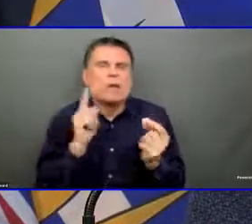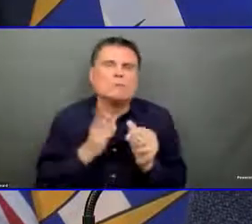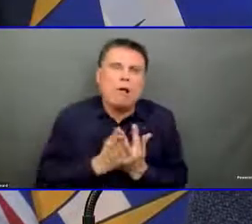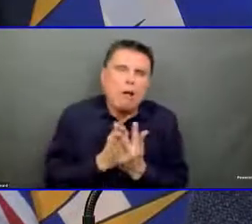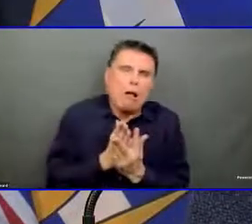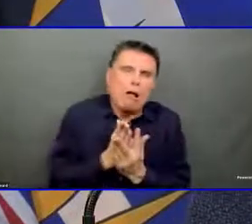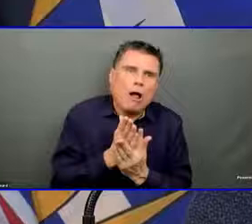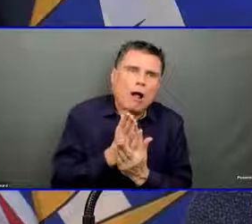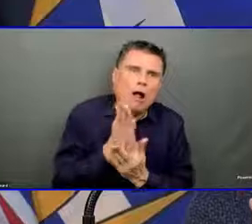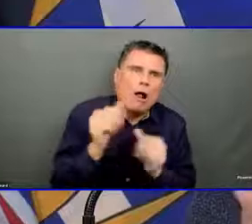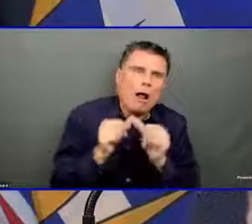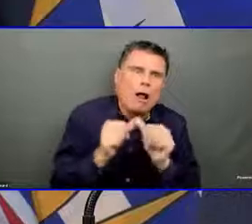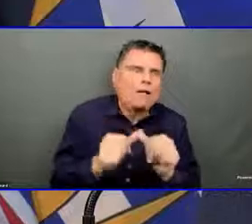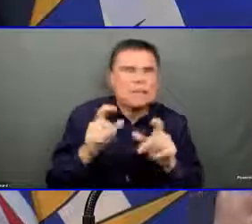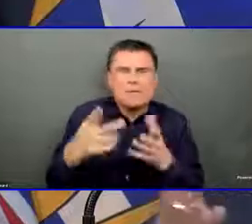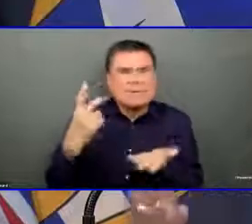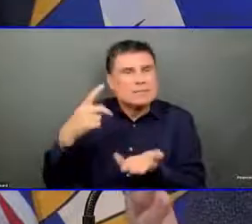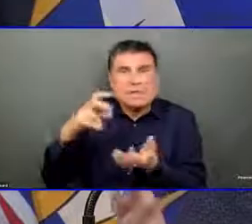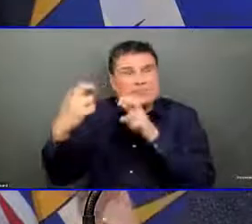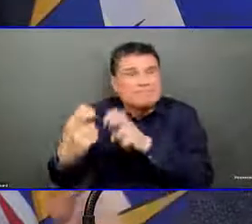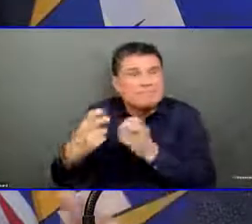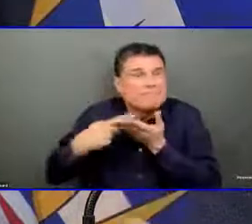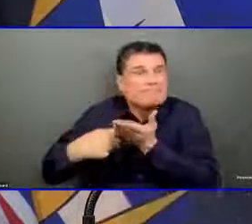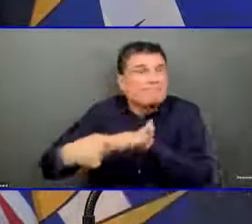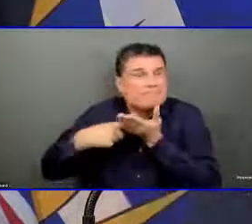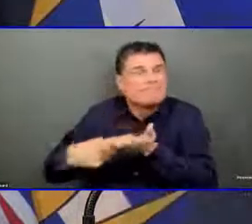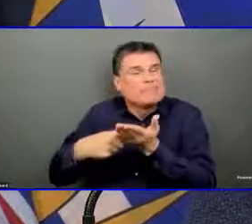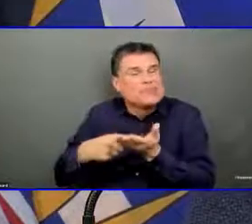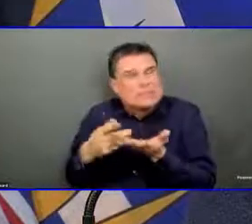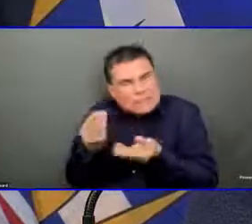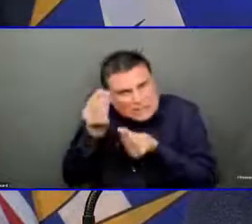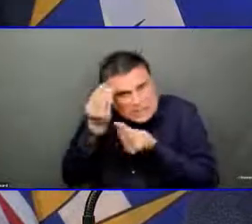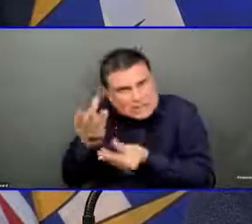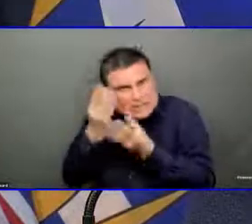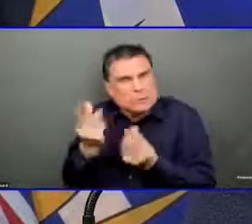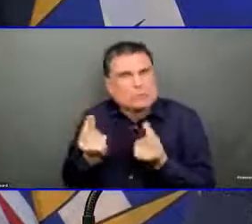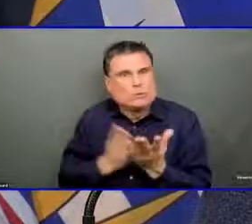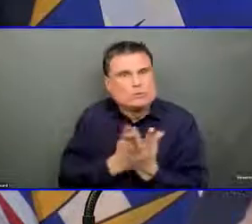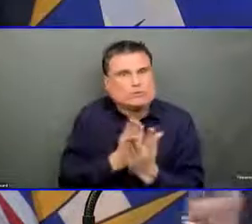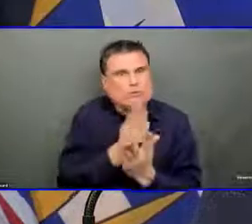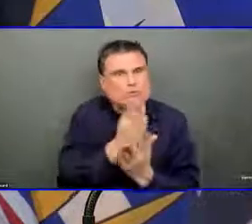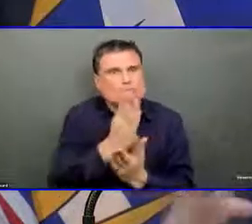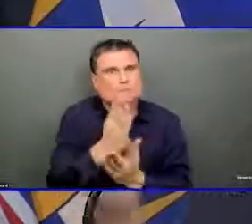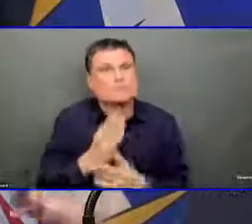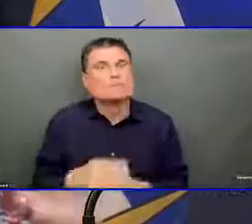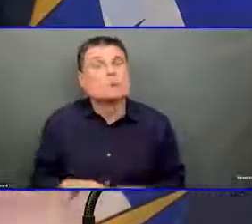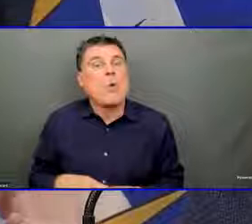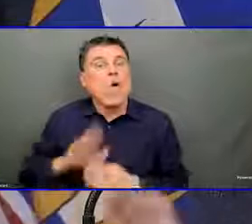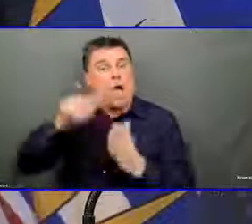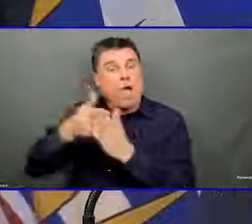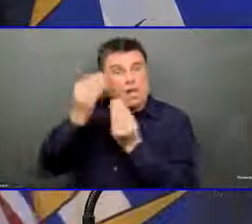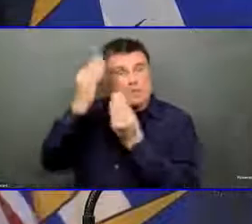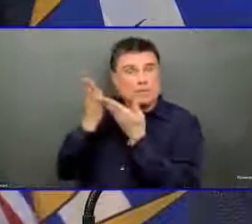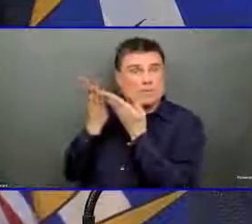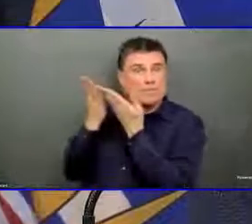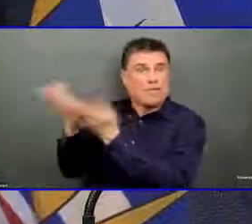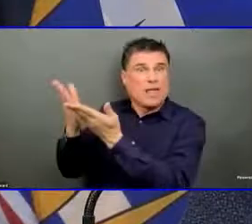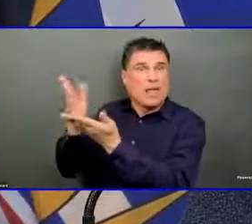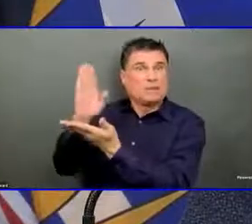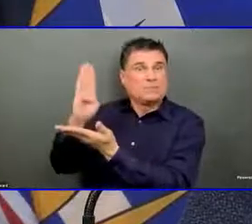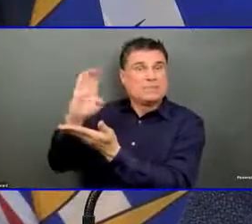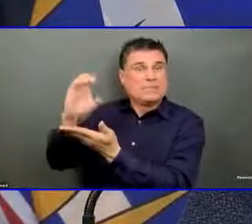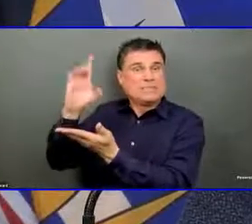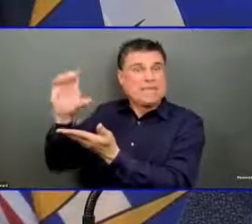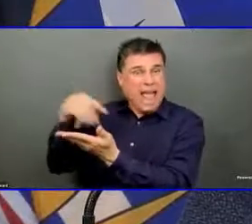not something that we have ready available information on an ongoing for everybody that's been